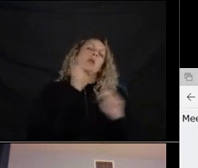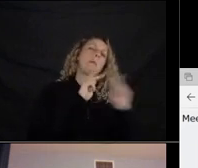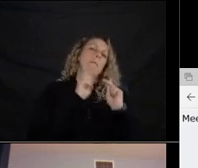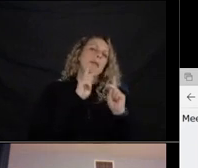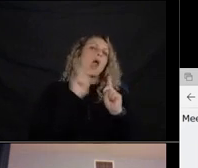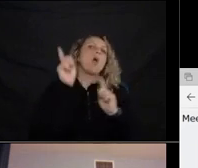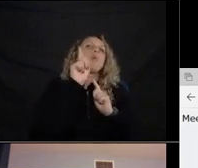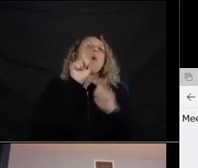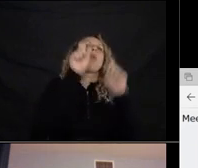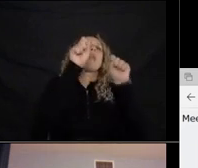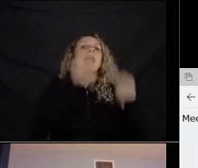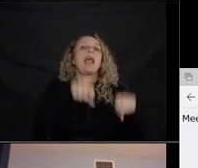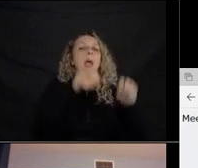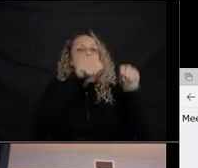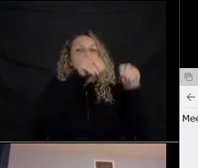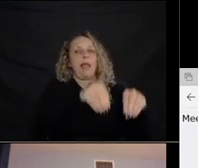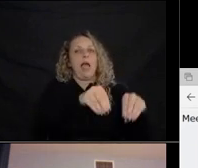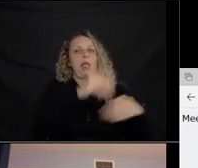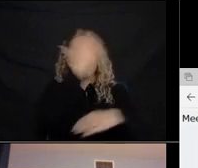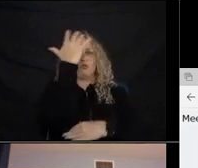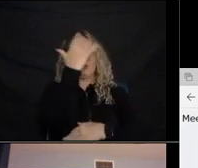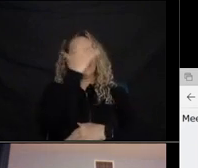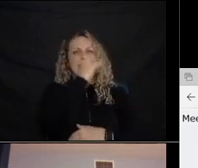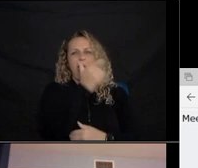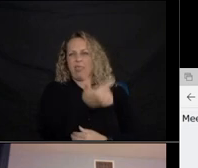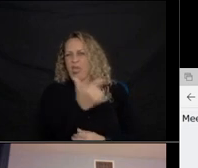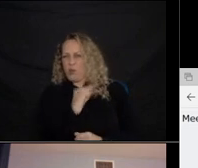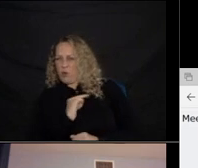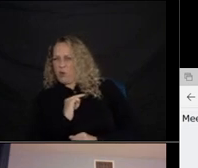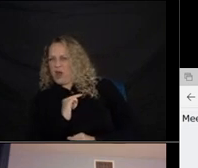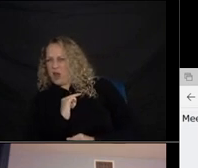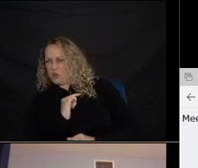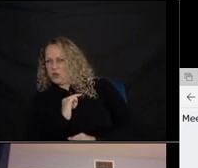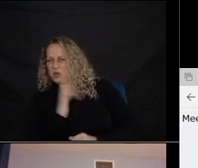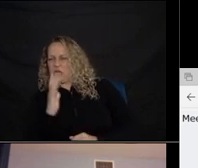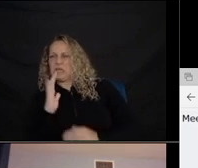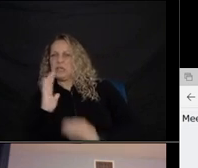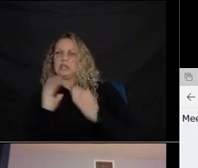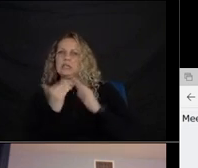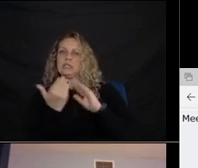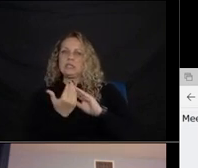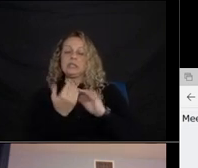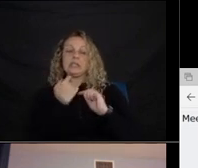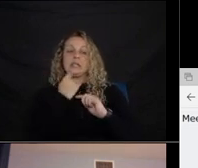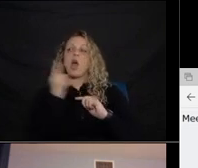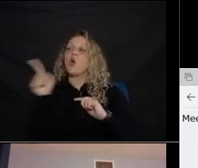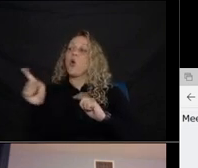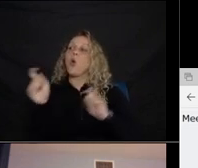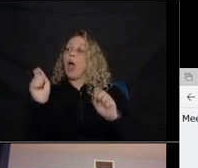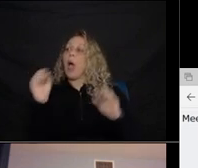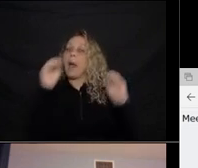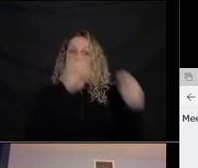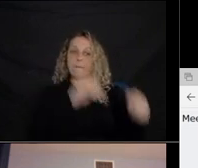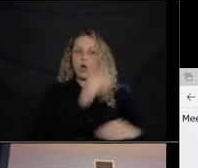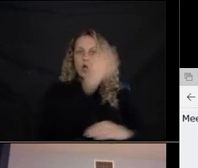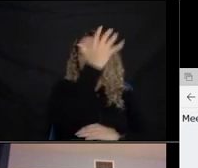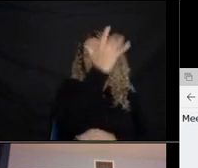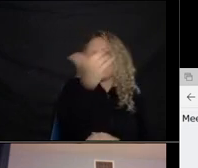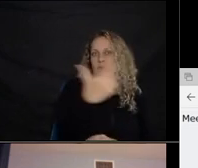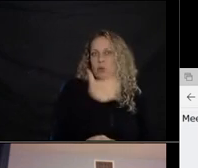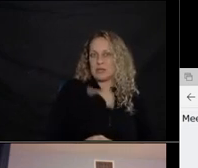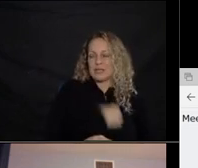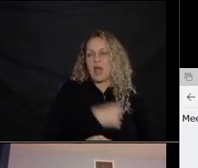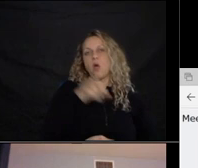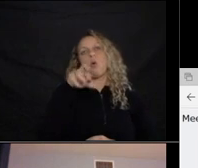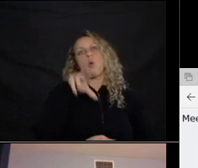can plant the tree, not the other way around. The city is telling people where they could plant trees if they so desire,